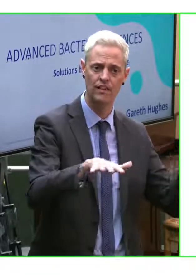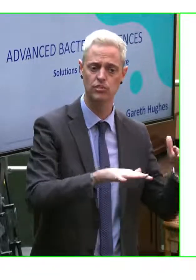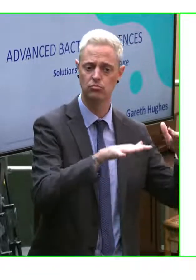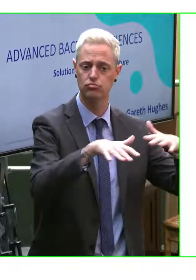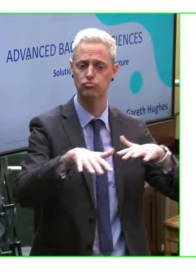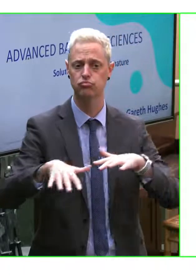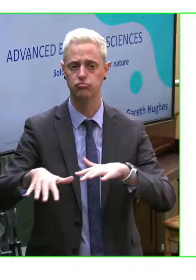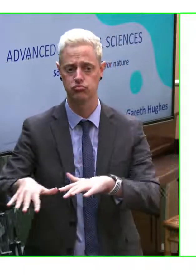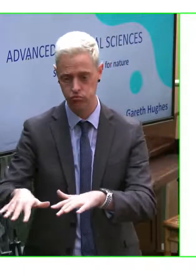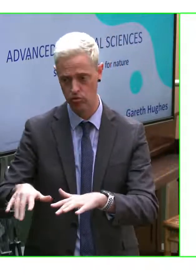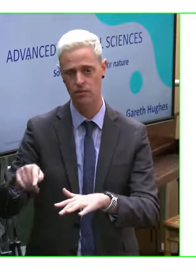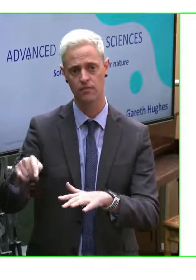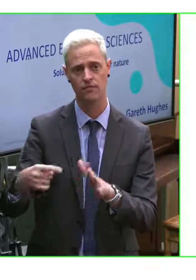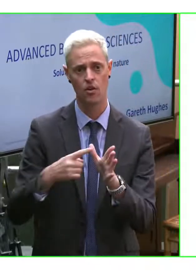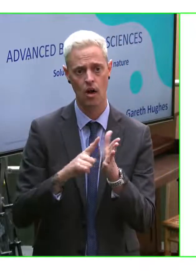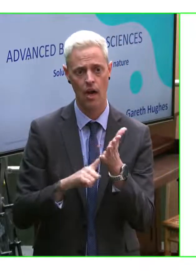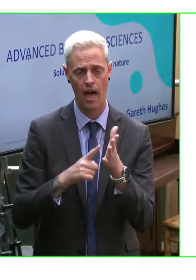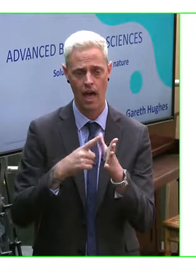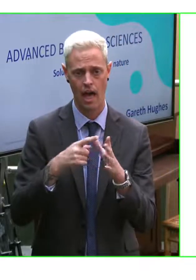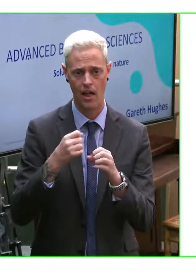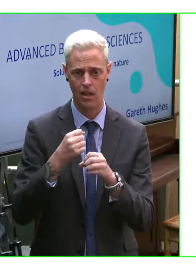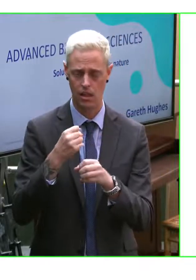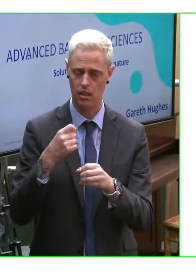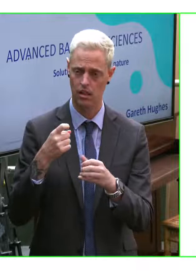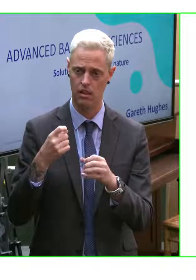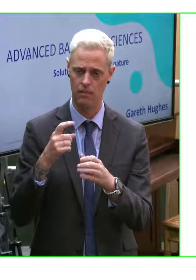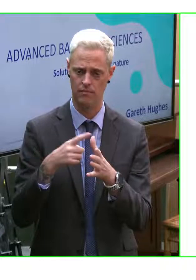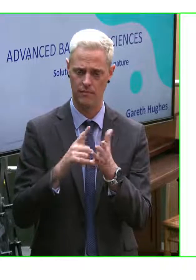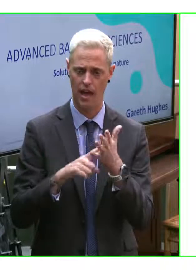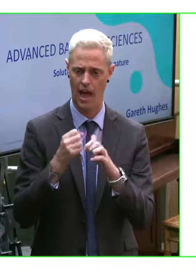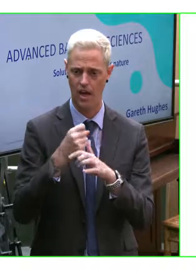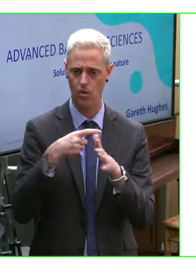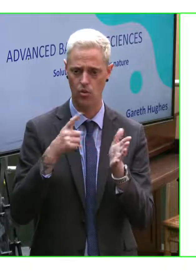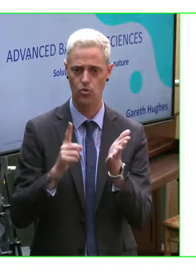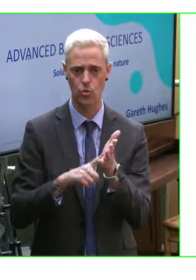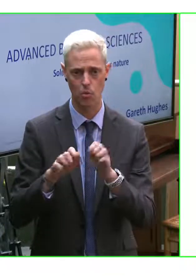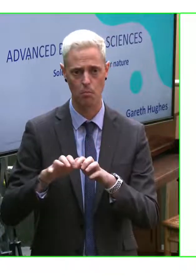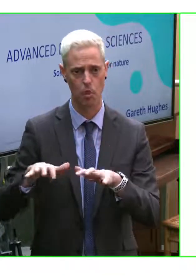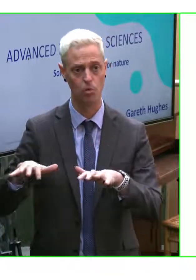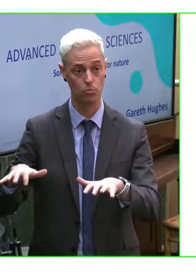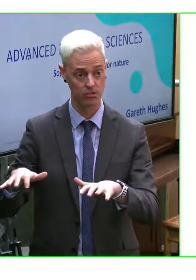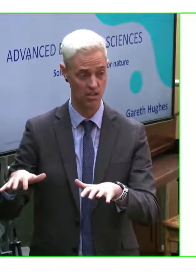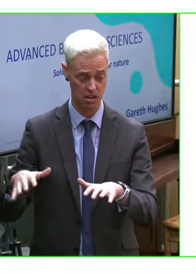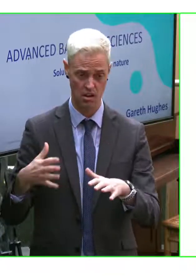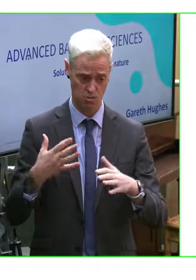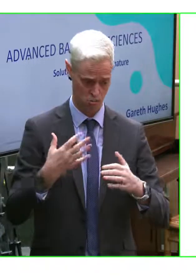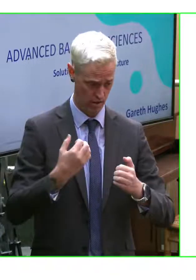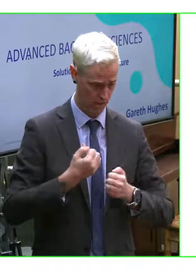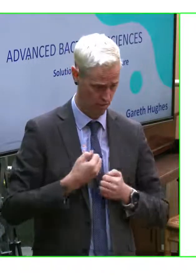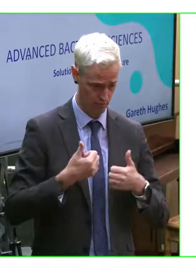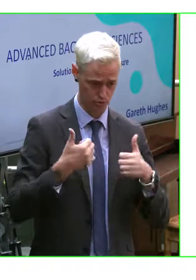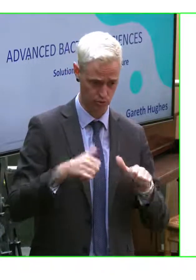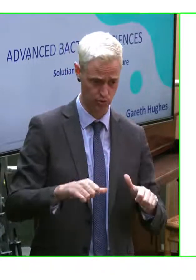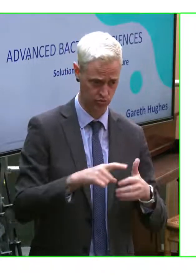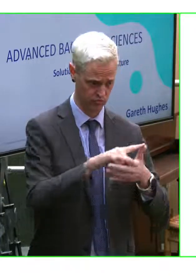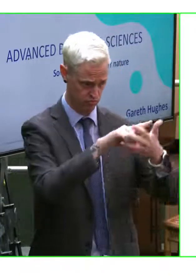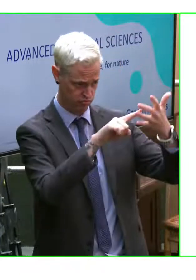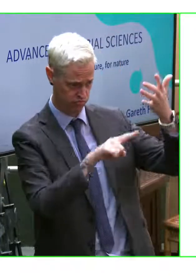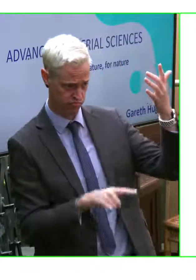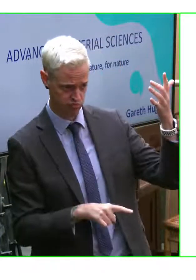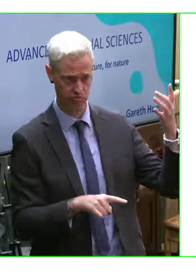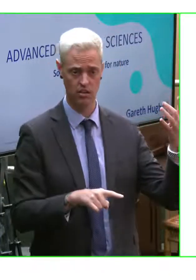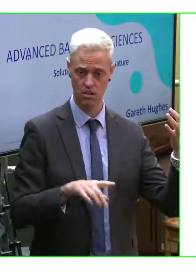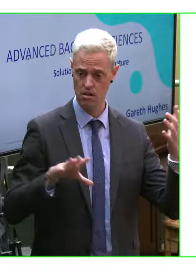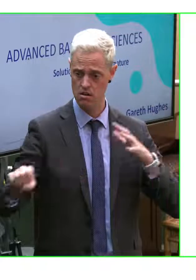algal blooms in rivers, riverside with the sewage and stuff, we have solutions for all of those things. We have lots of solutions looking